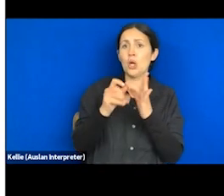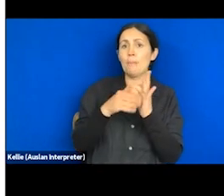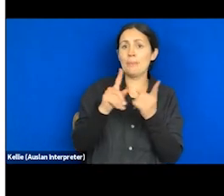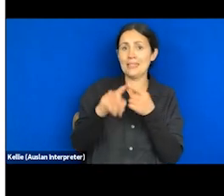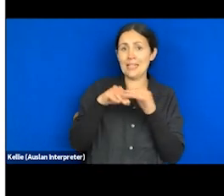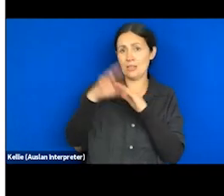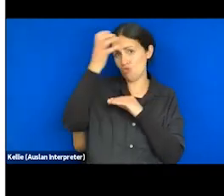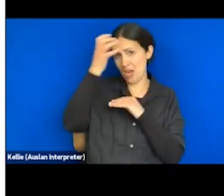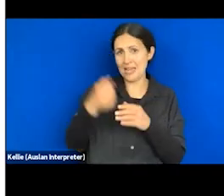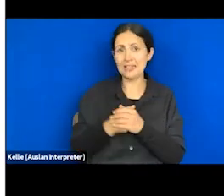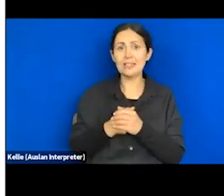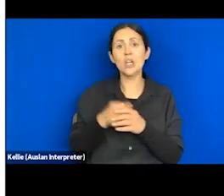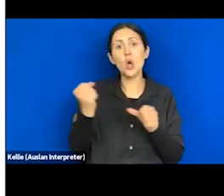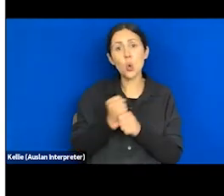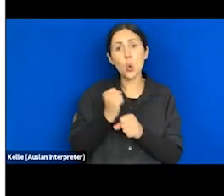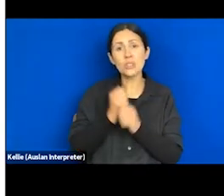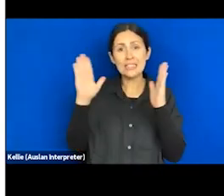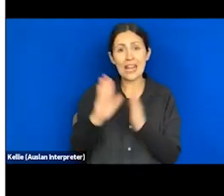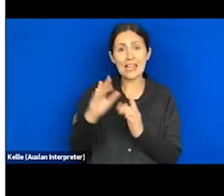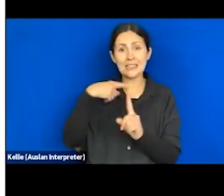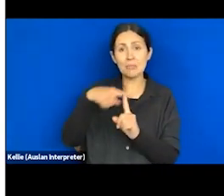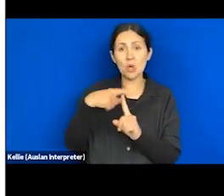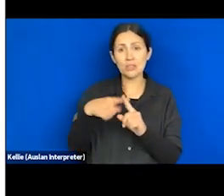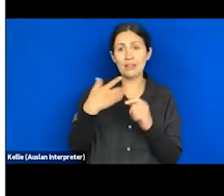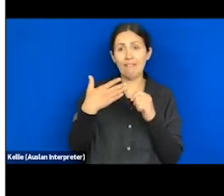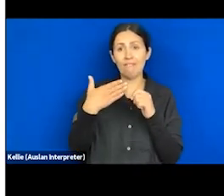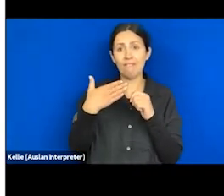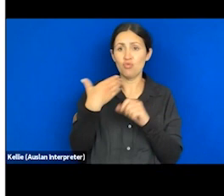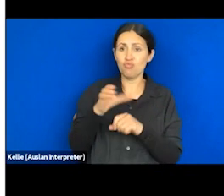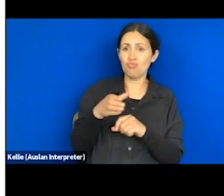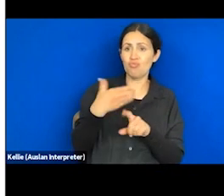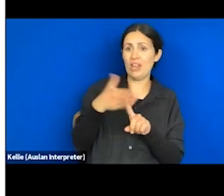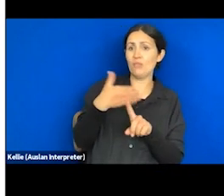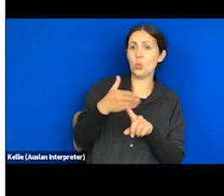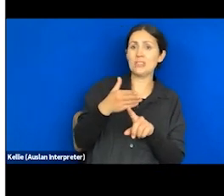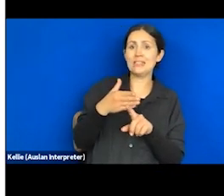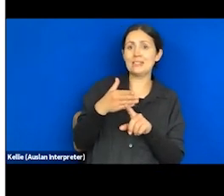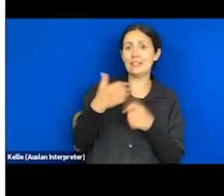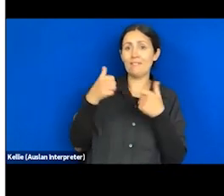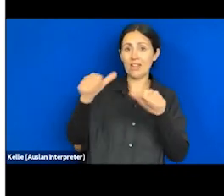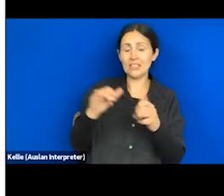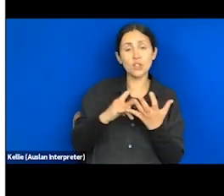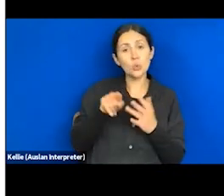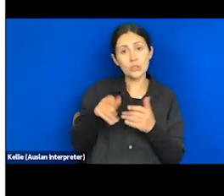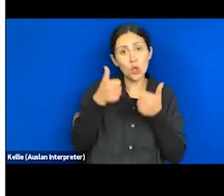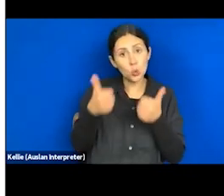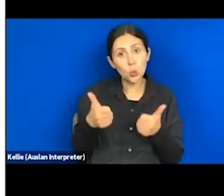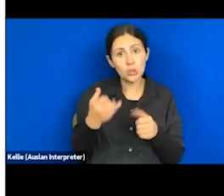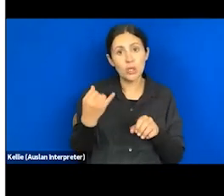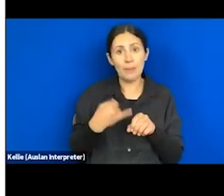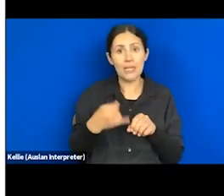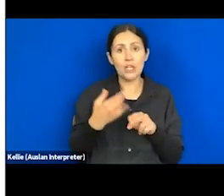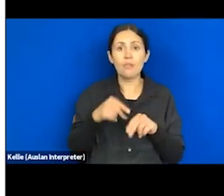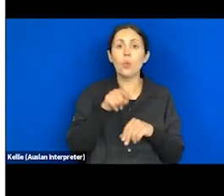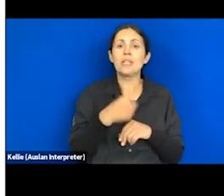action and causes less positive reinforcing effects. And for these reasons, we feel like it's a really good candidate medication for this